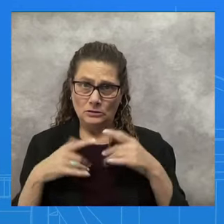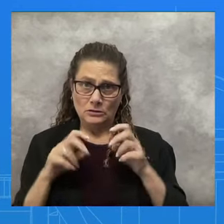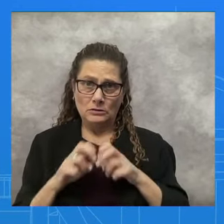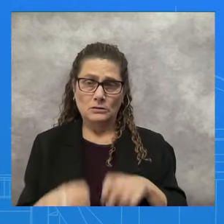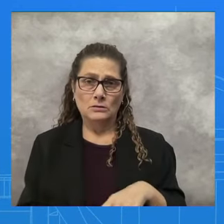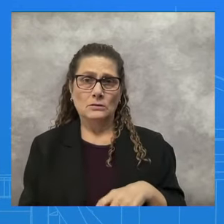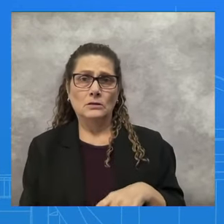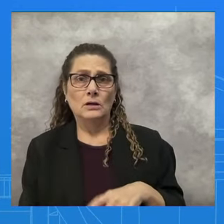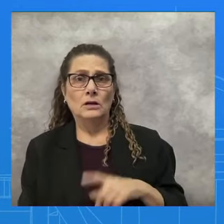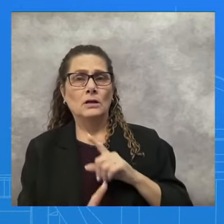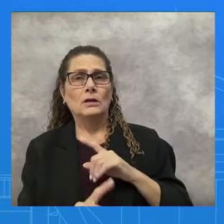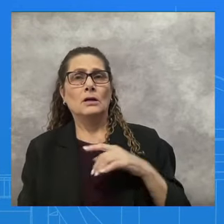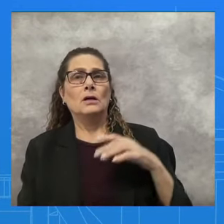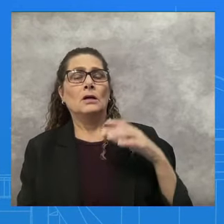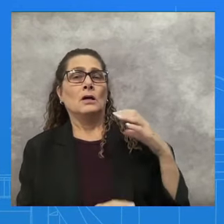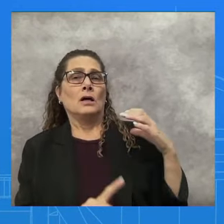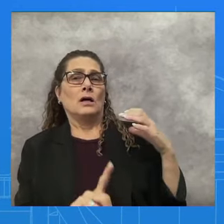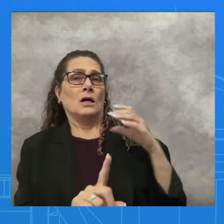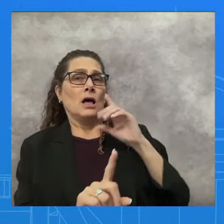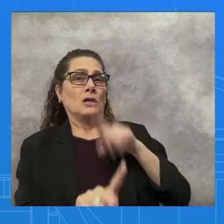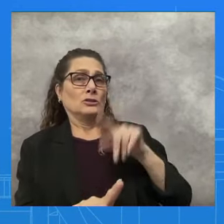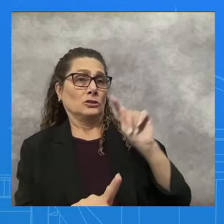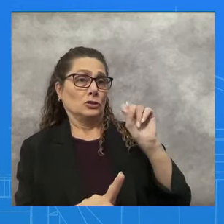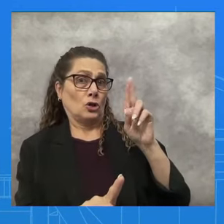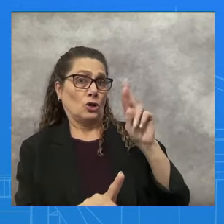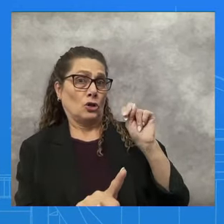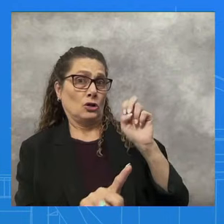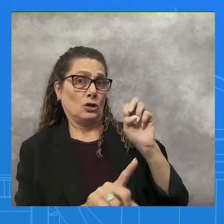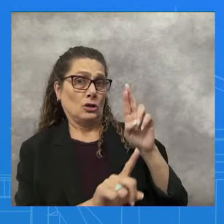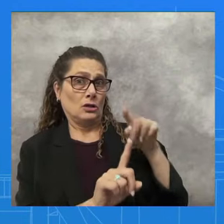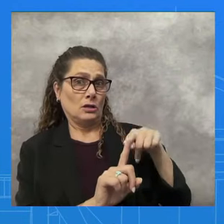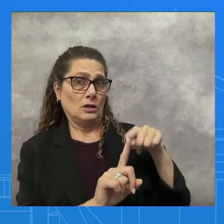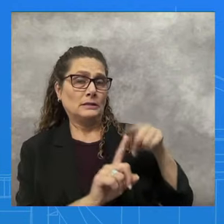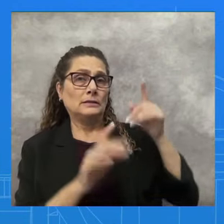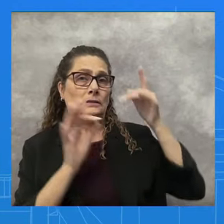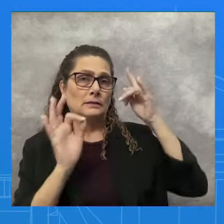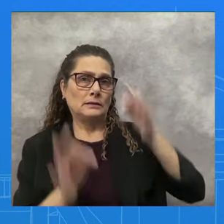to, since he made that decision to make it available to all members of Congress.